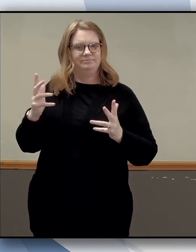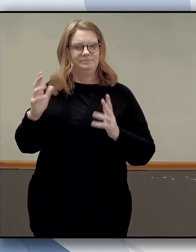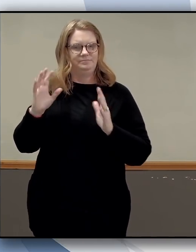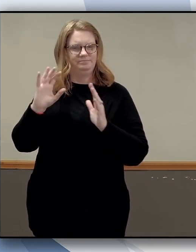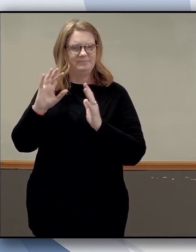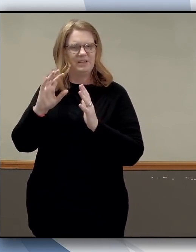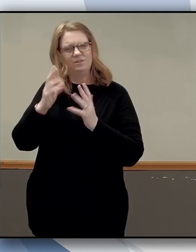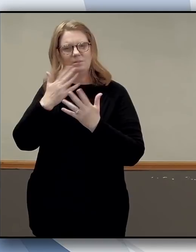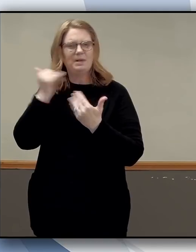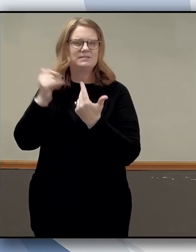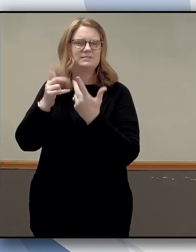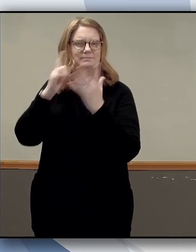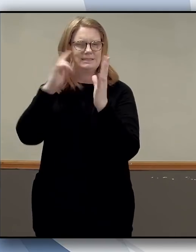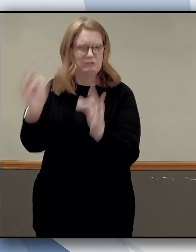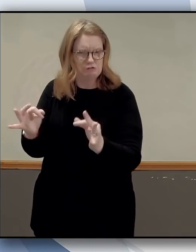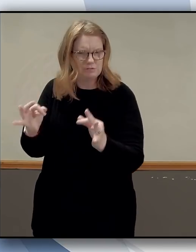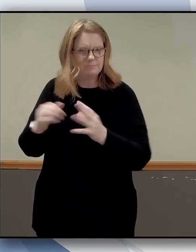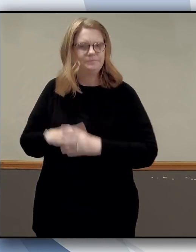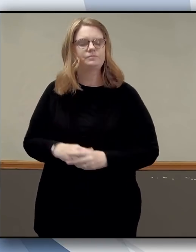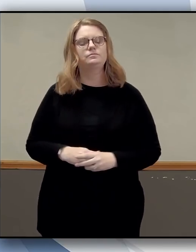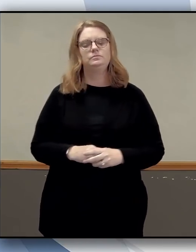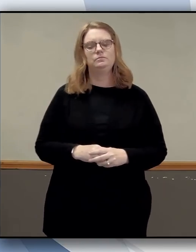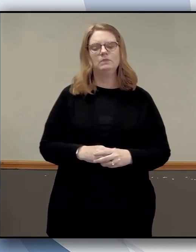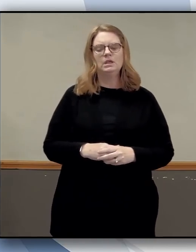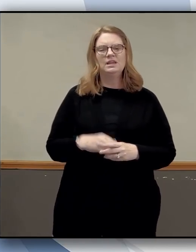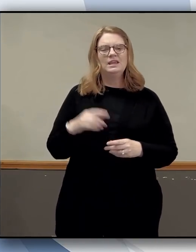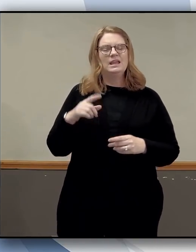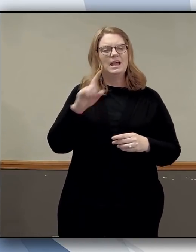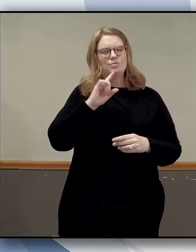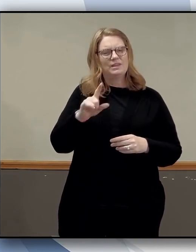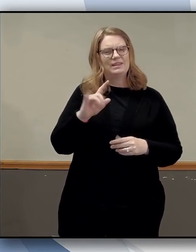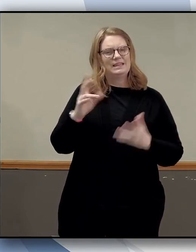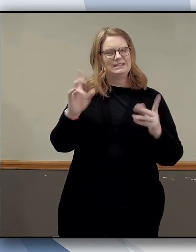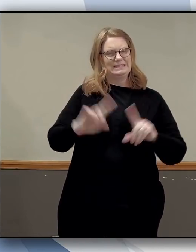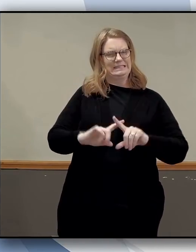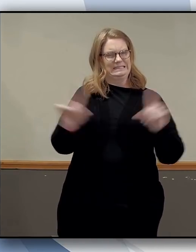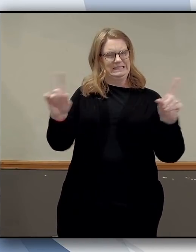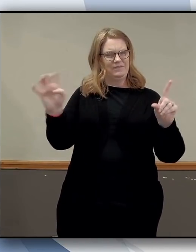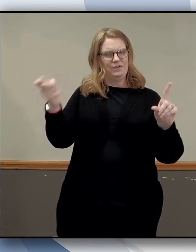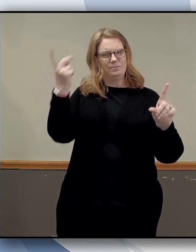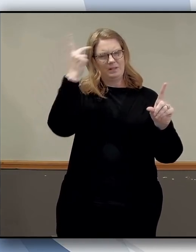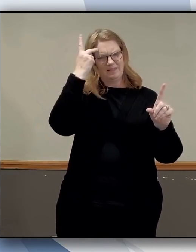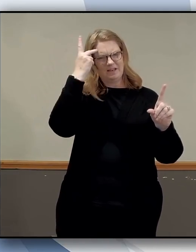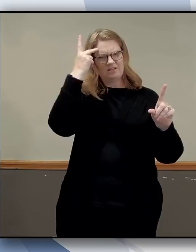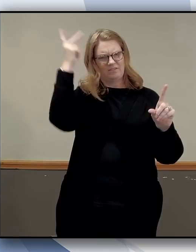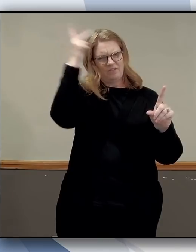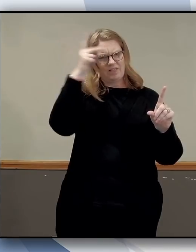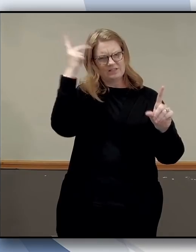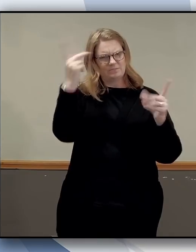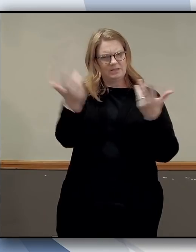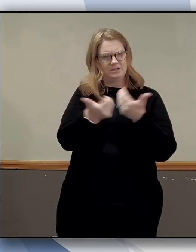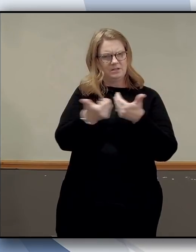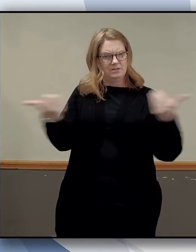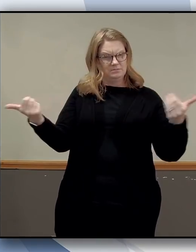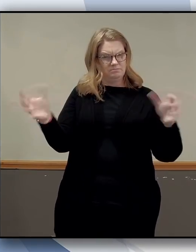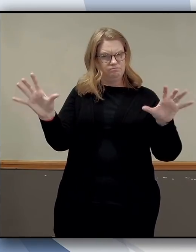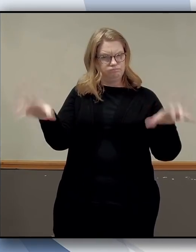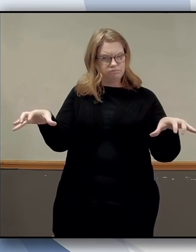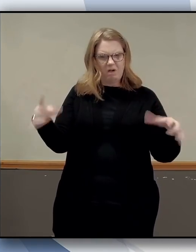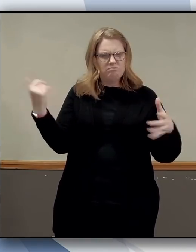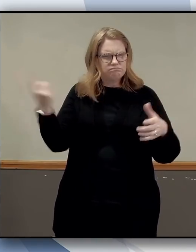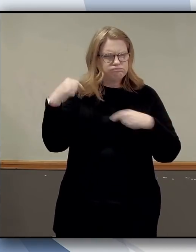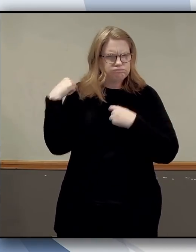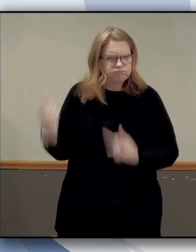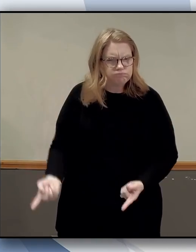These political divisions and divergent political philosophies have always been present in America since our founding, but they're amplified